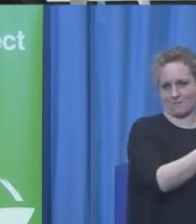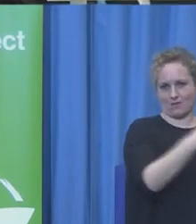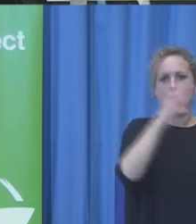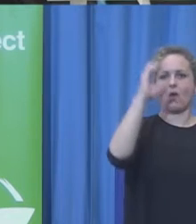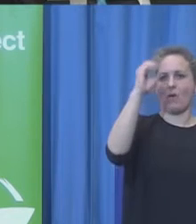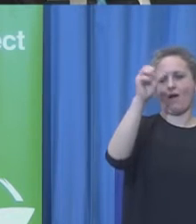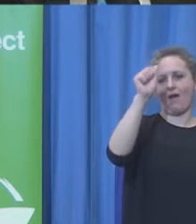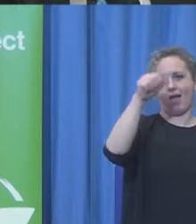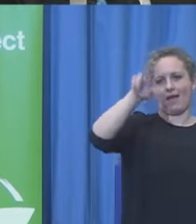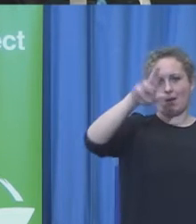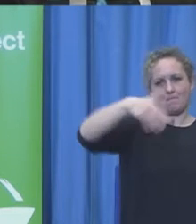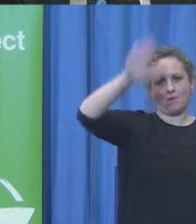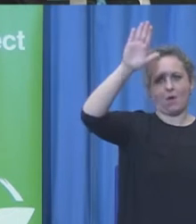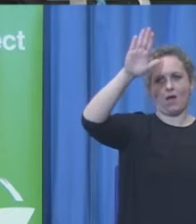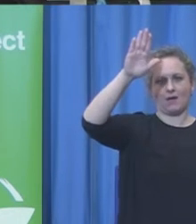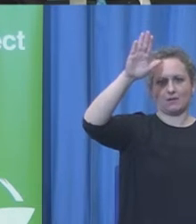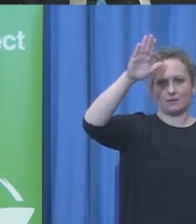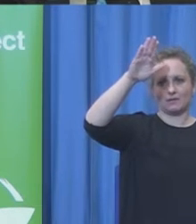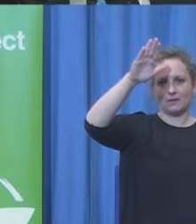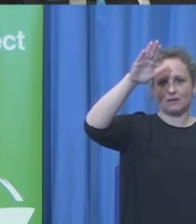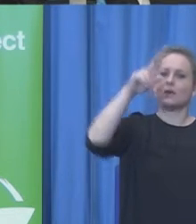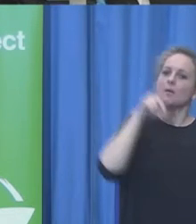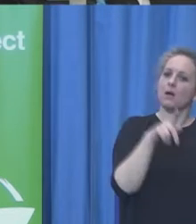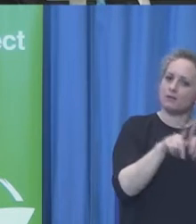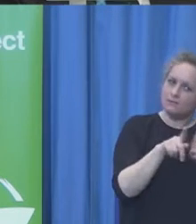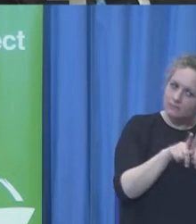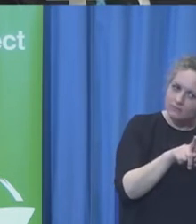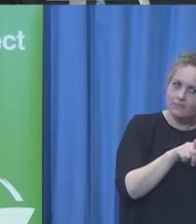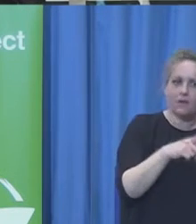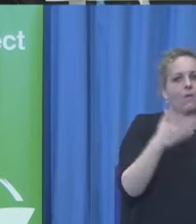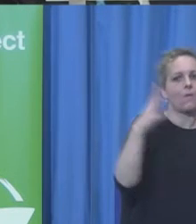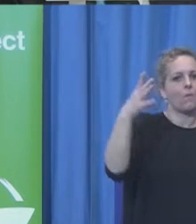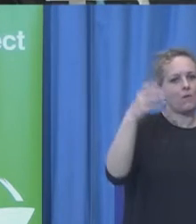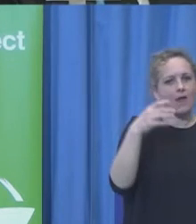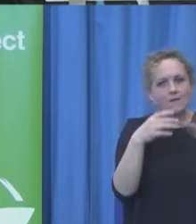should work together nationally and